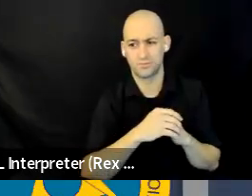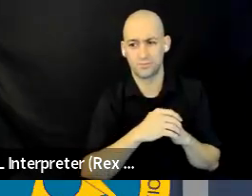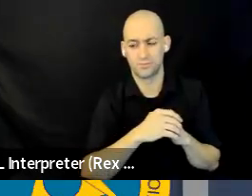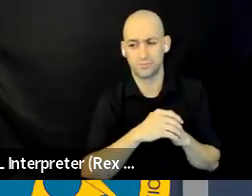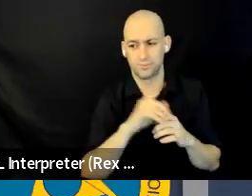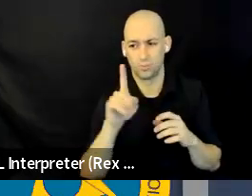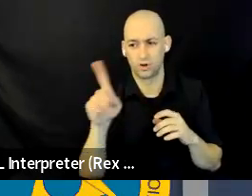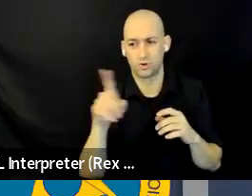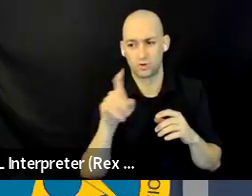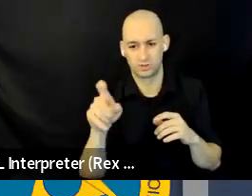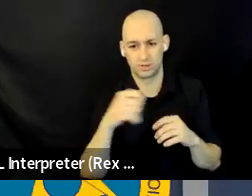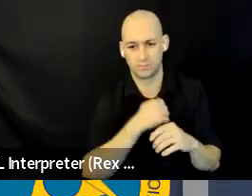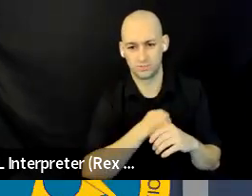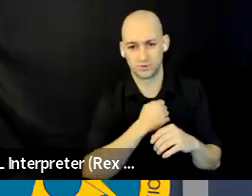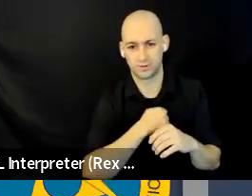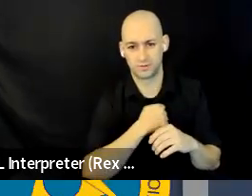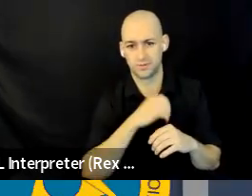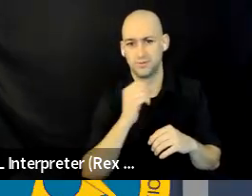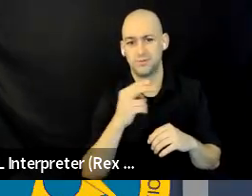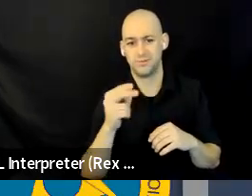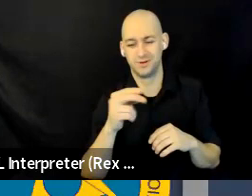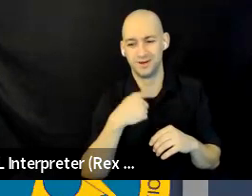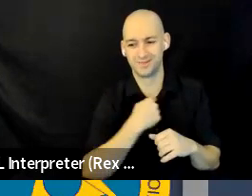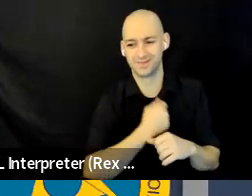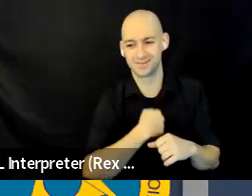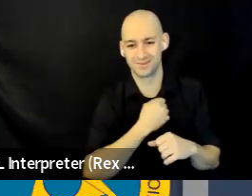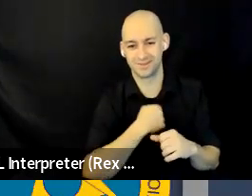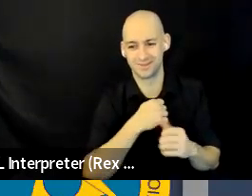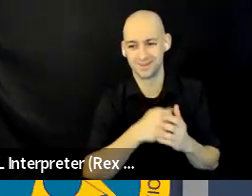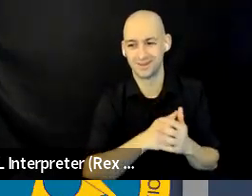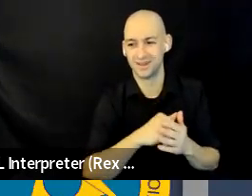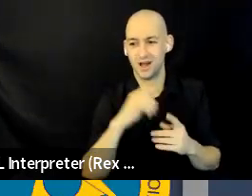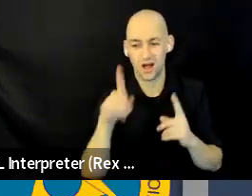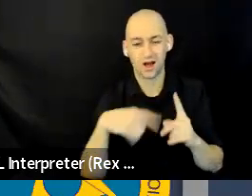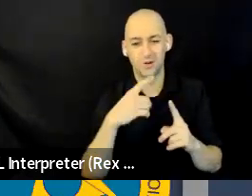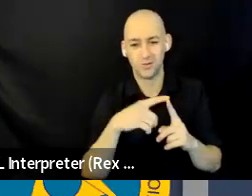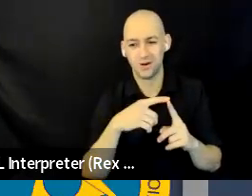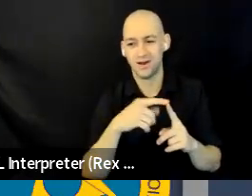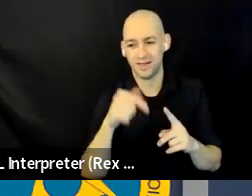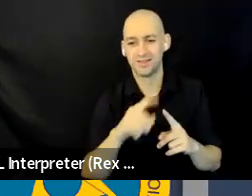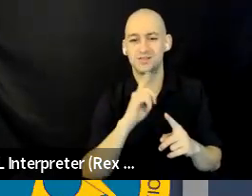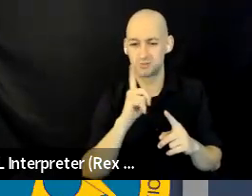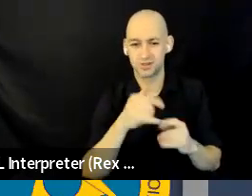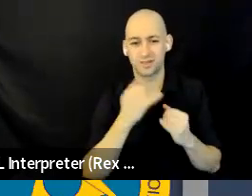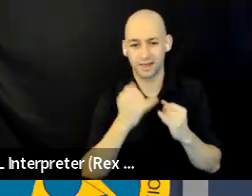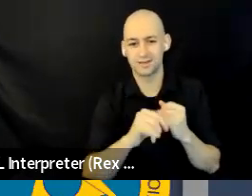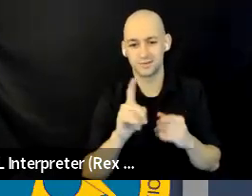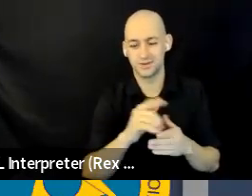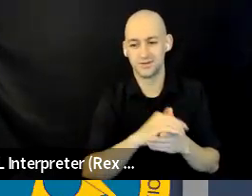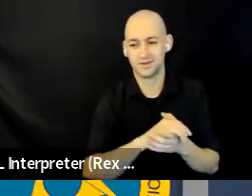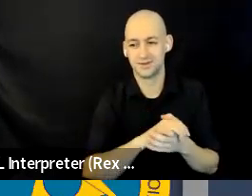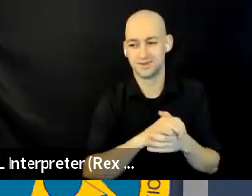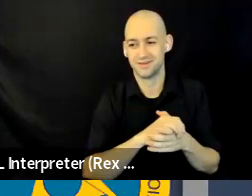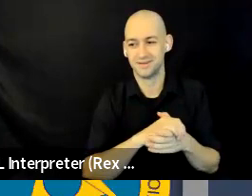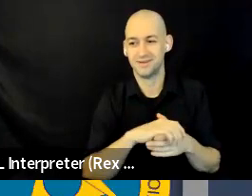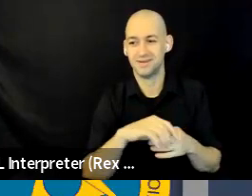sorry. Oh, oh, I'm sorry. So when you're looking at This is definitely the last one. when